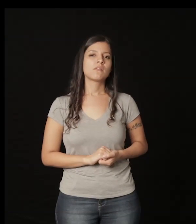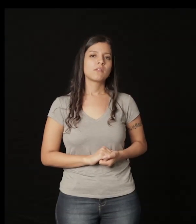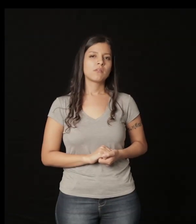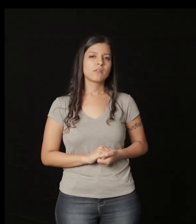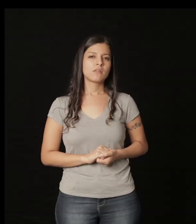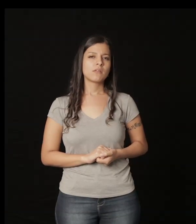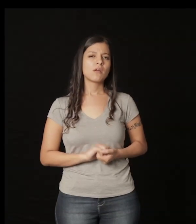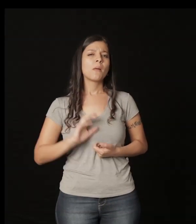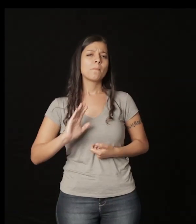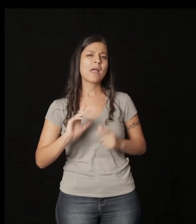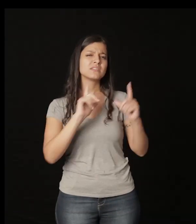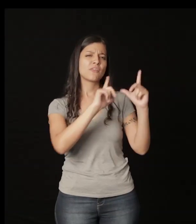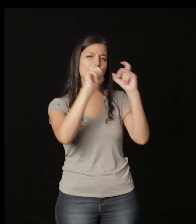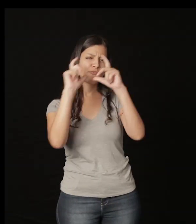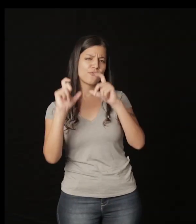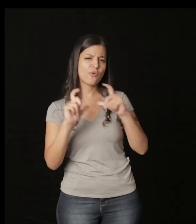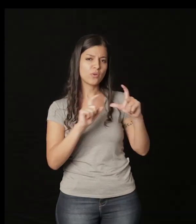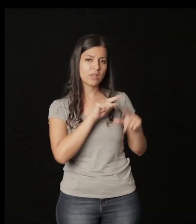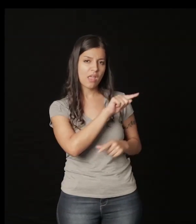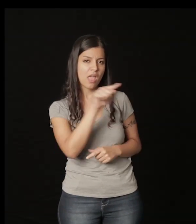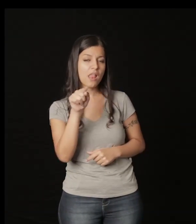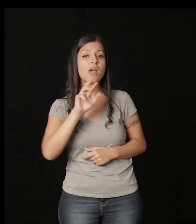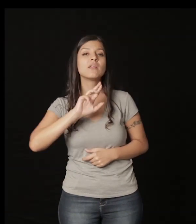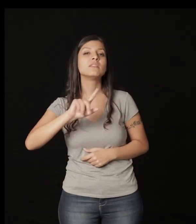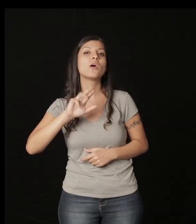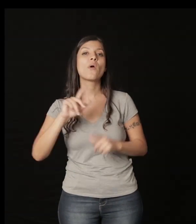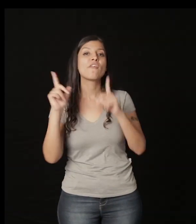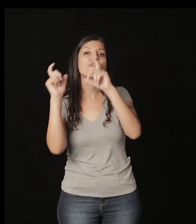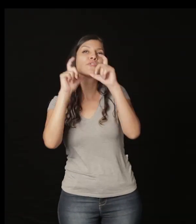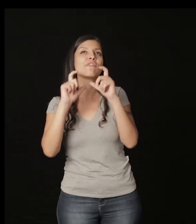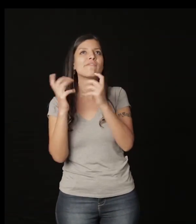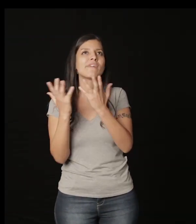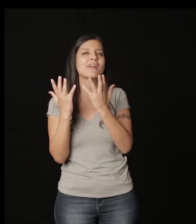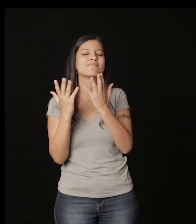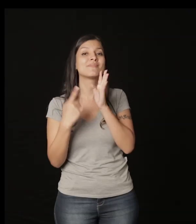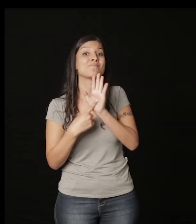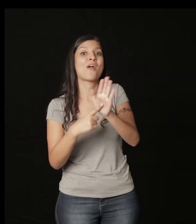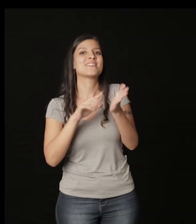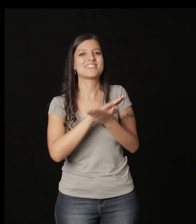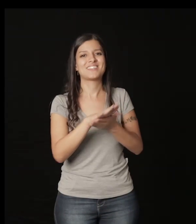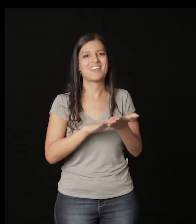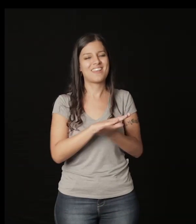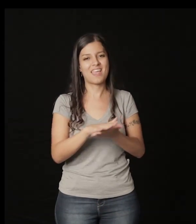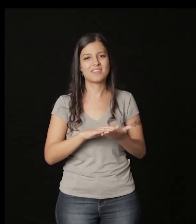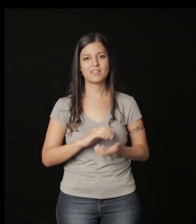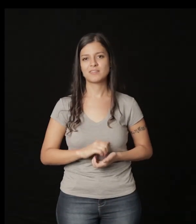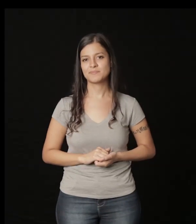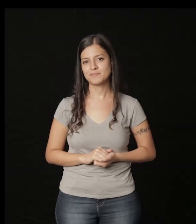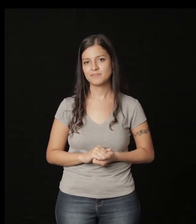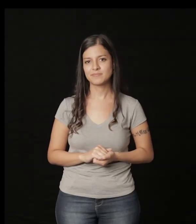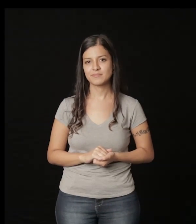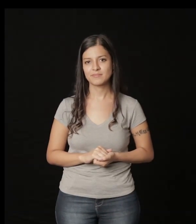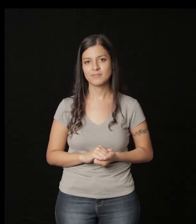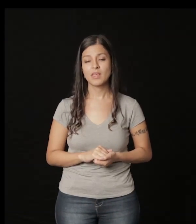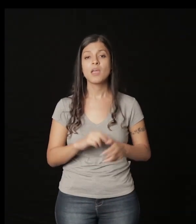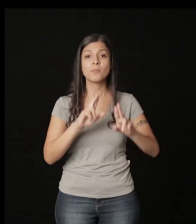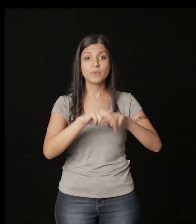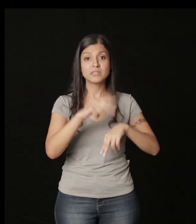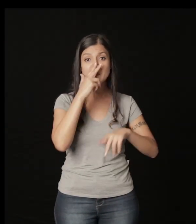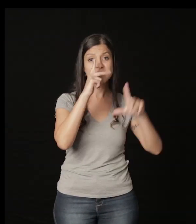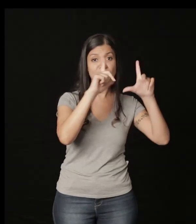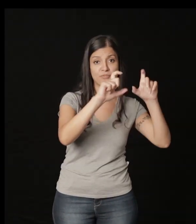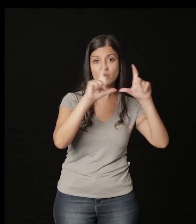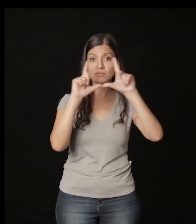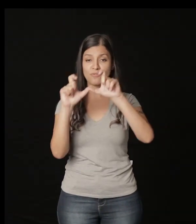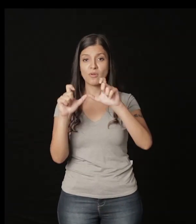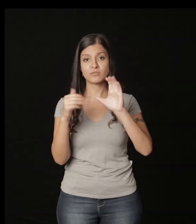think they're photographs that are not photographs, and they're photographs that don't show anything. And because of that, they sort of reflect back at